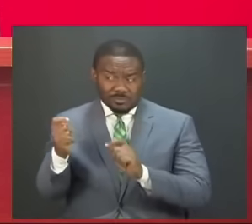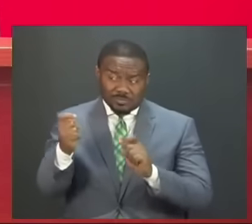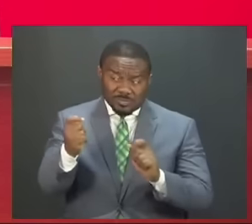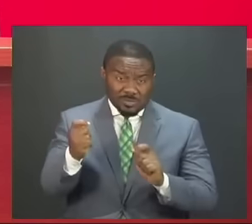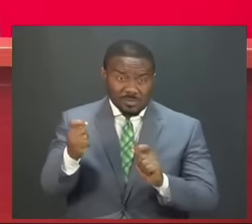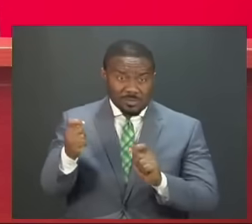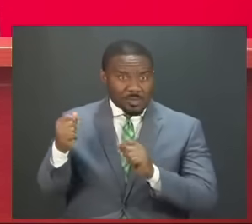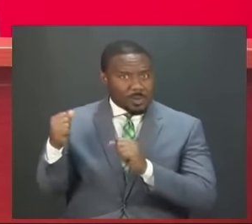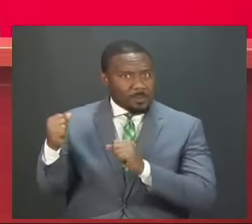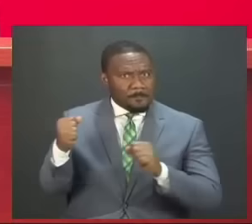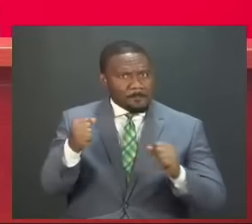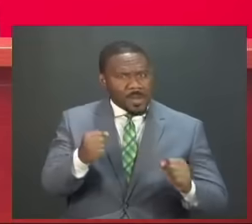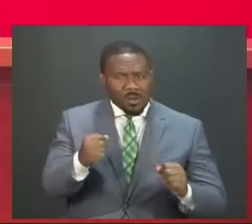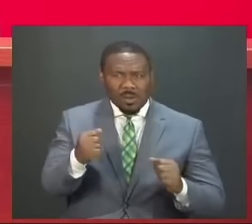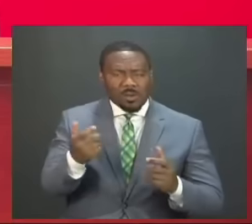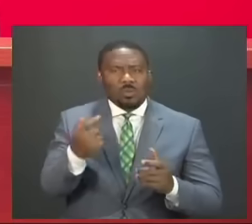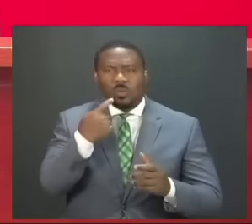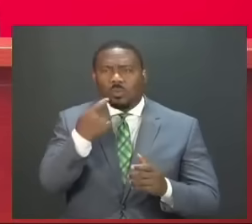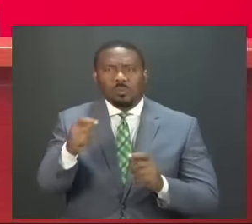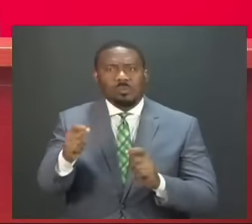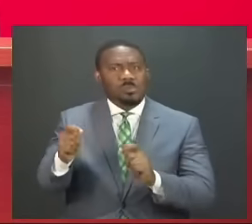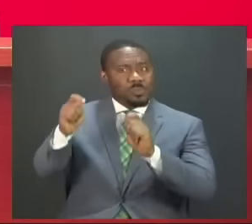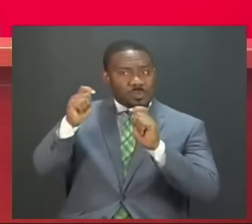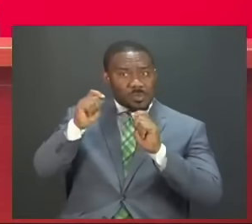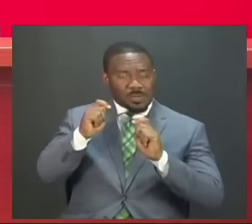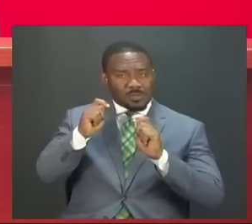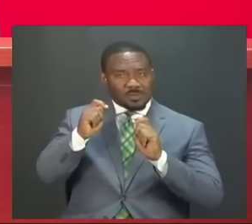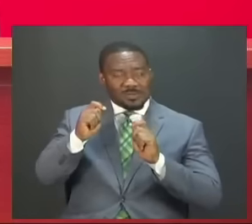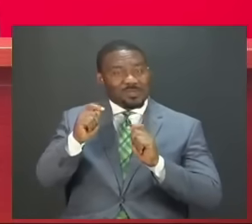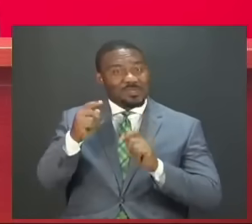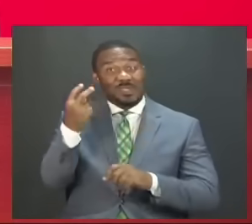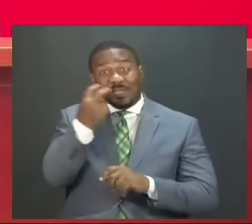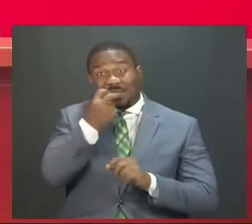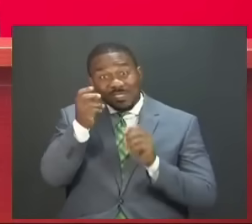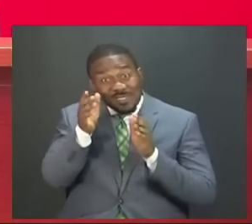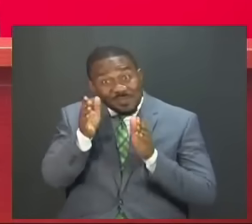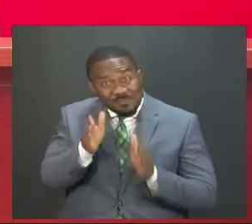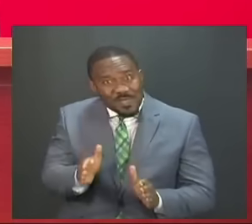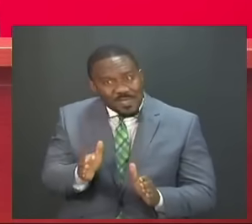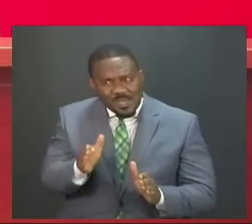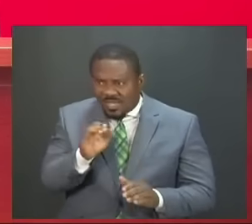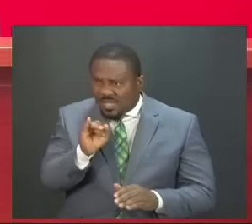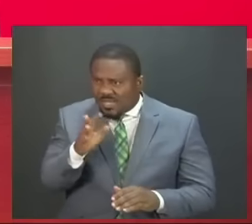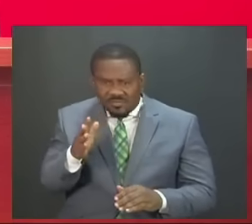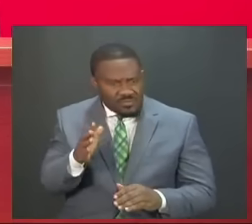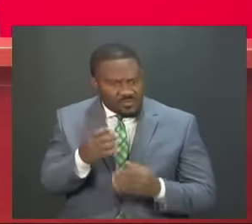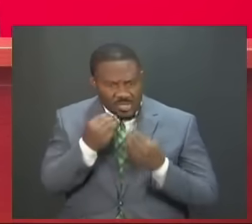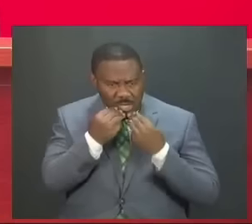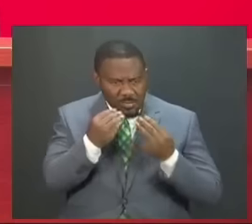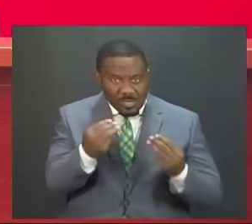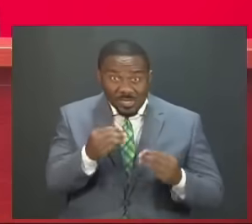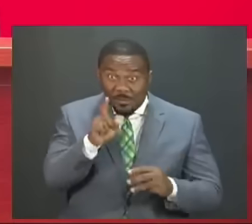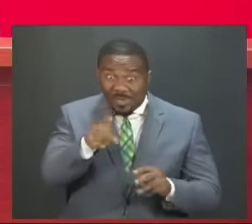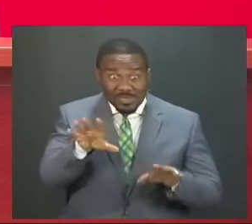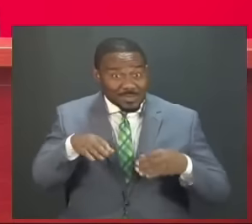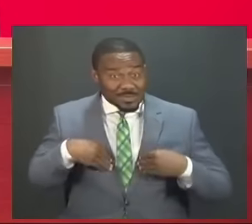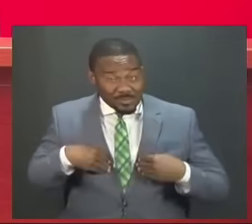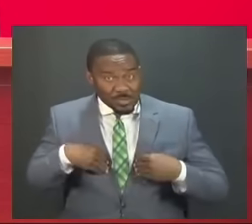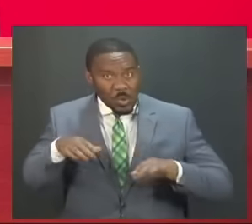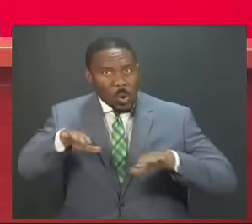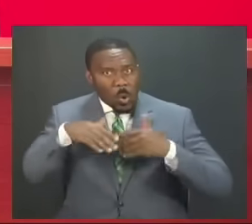in the Speaker to determine whether a motion is admissible or not.